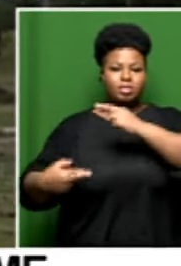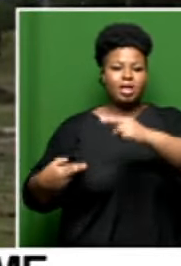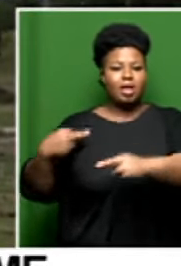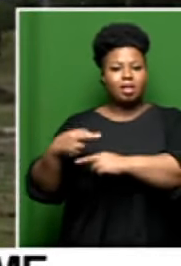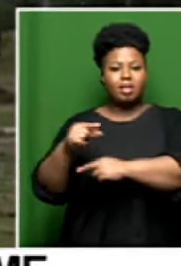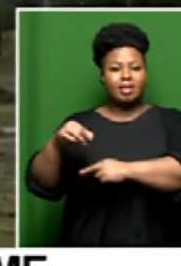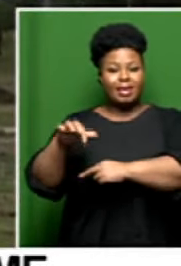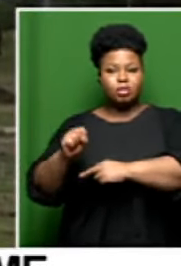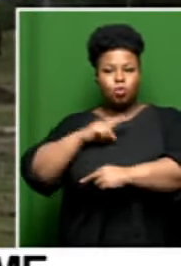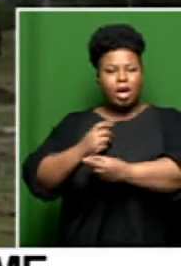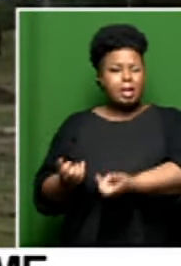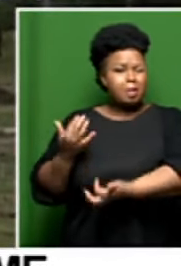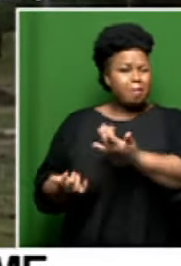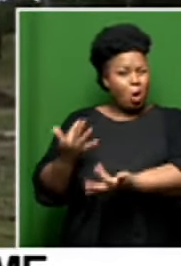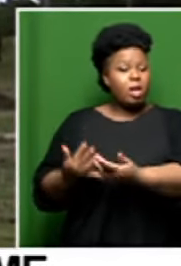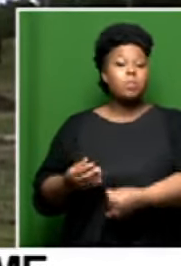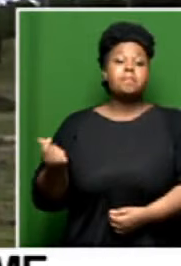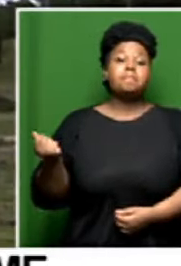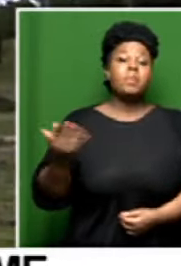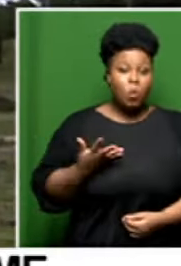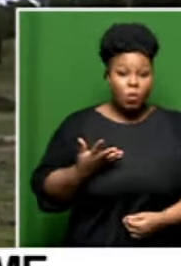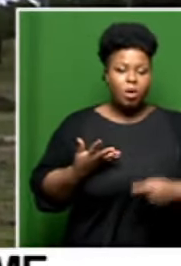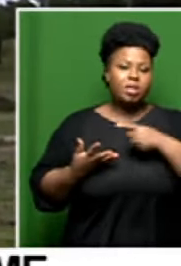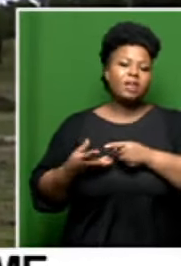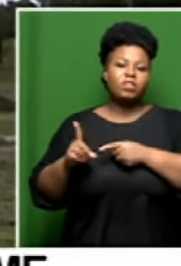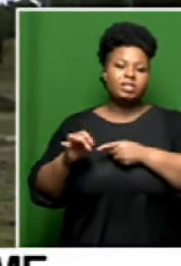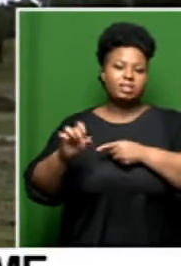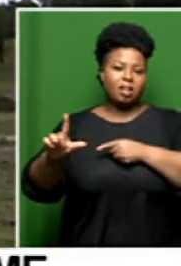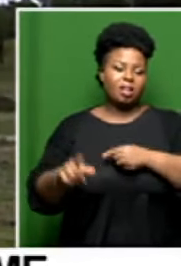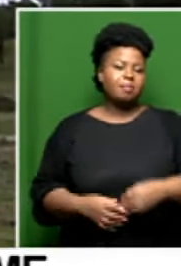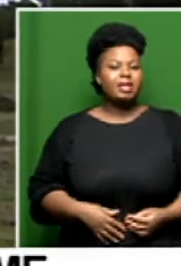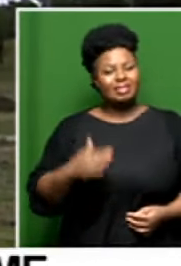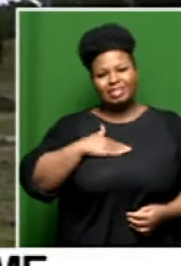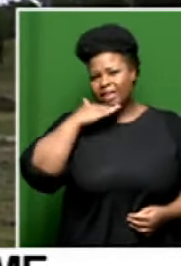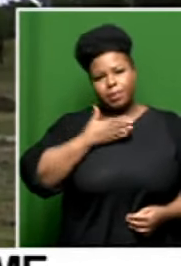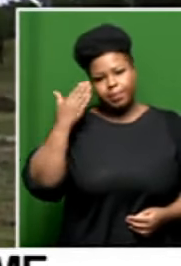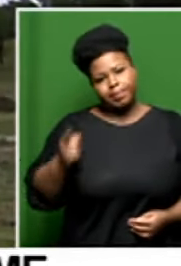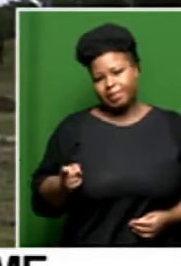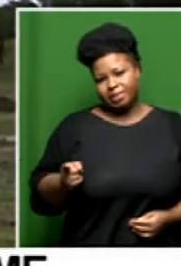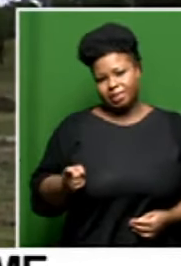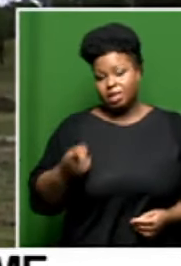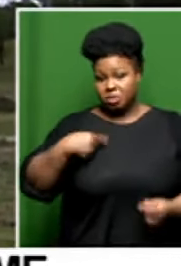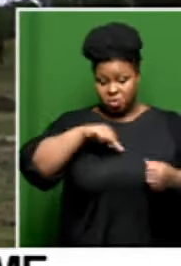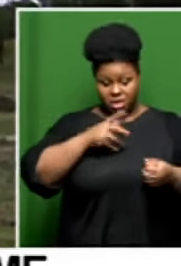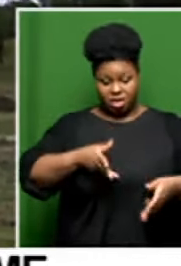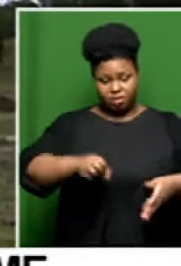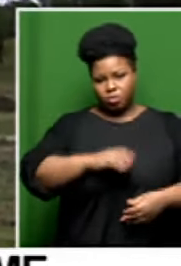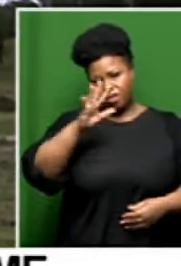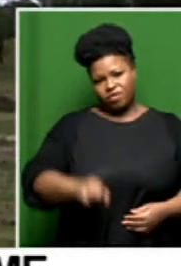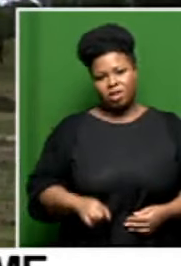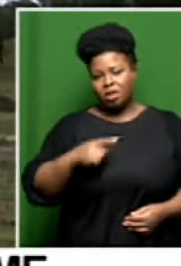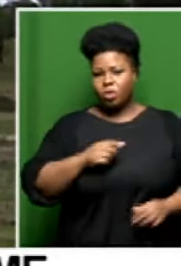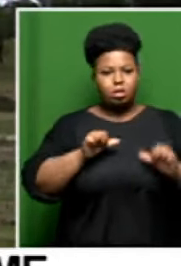turbines, which burn very expensive diesel, and there is insufficient diesel stocks in the country